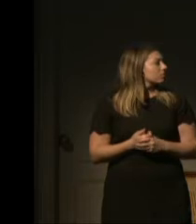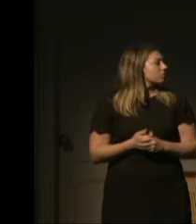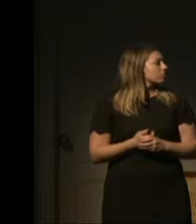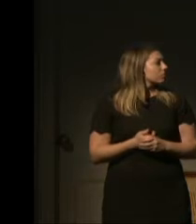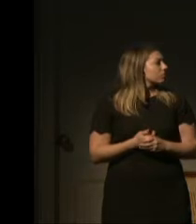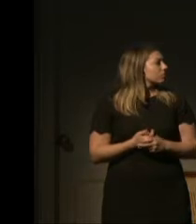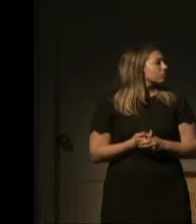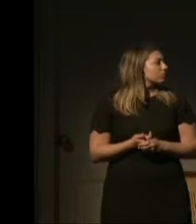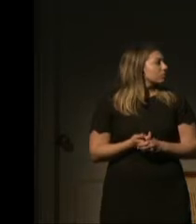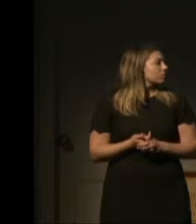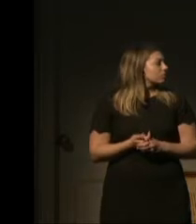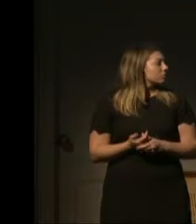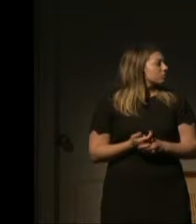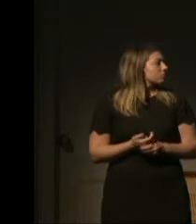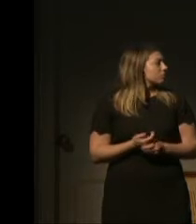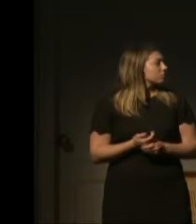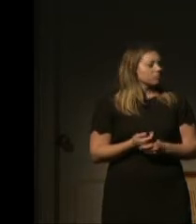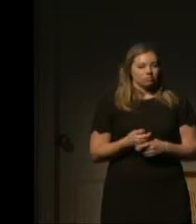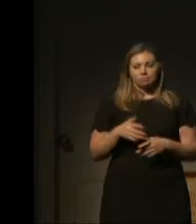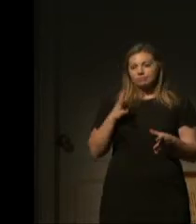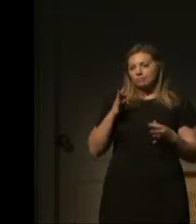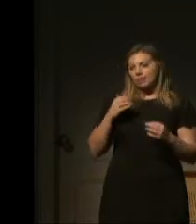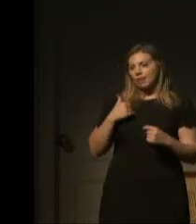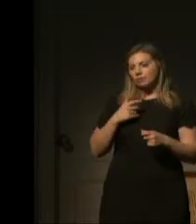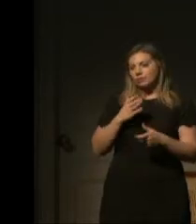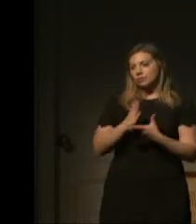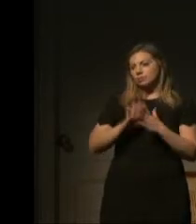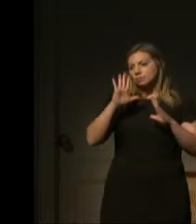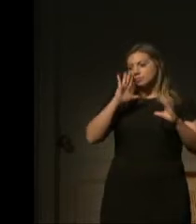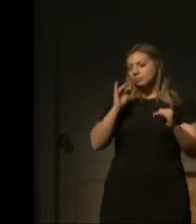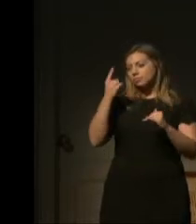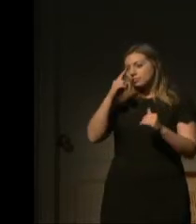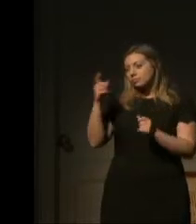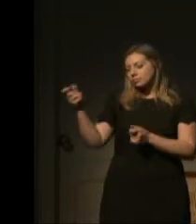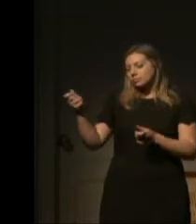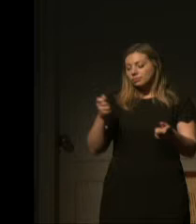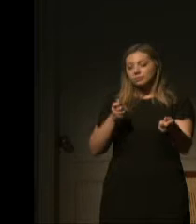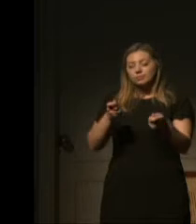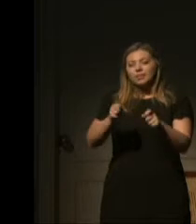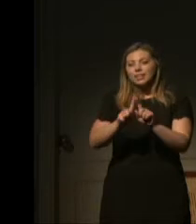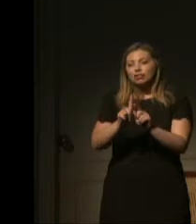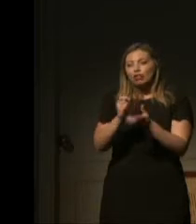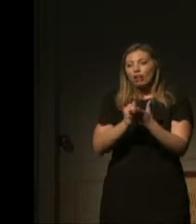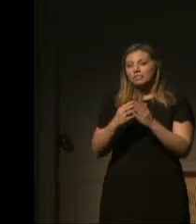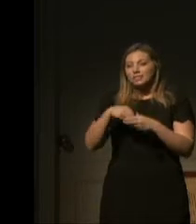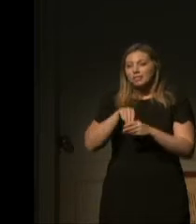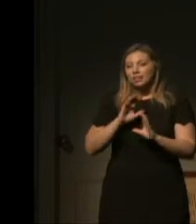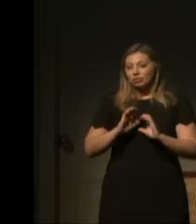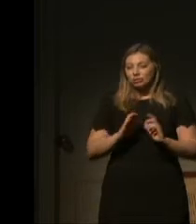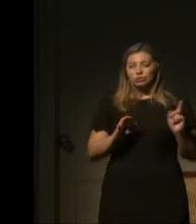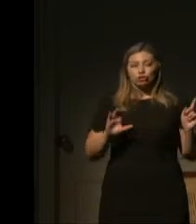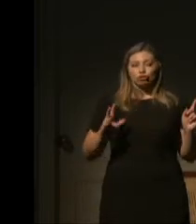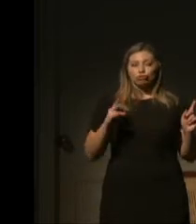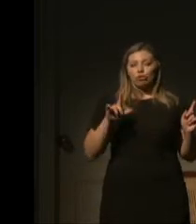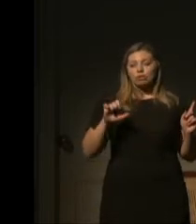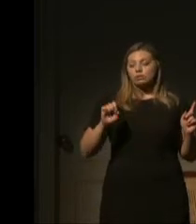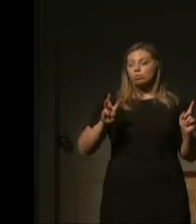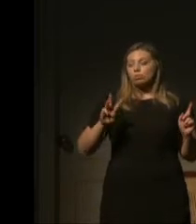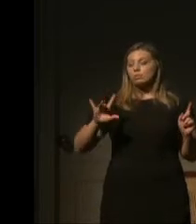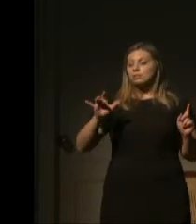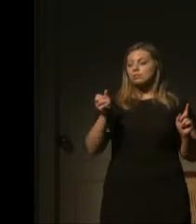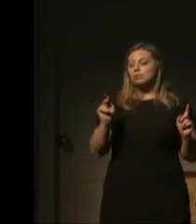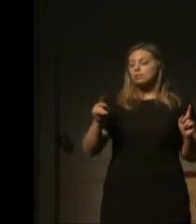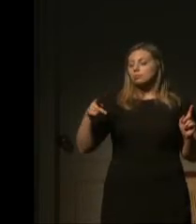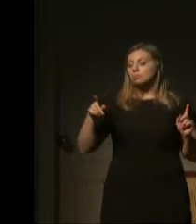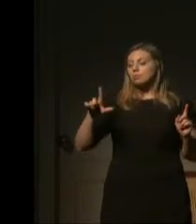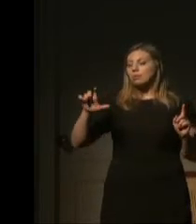There is certain precedent for bringing artists into the conversation. This is Charles Wilson Peale, a